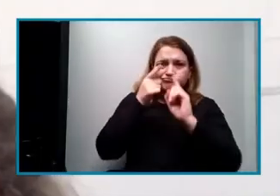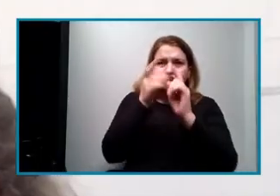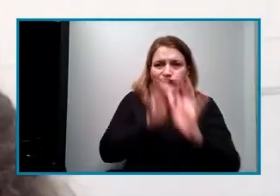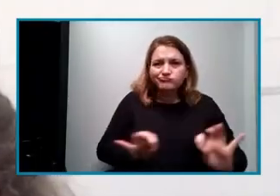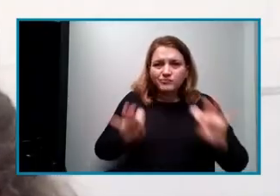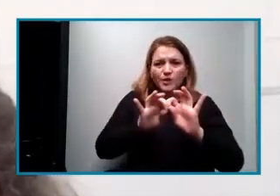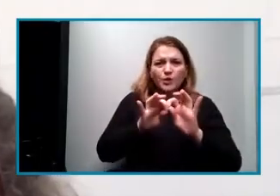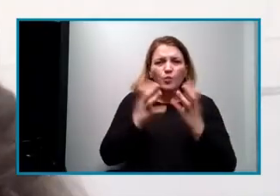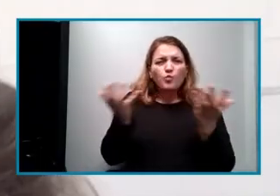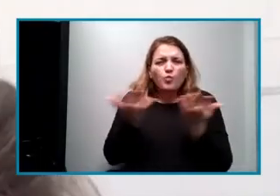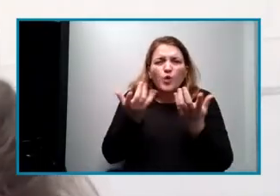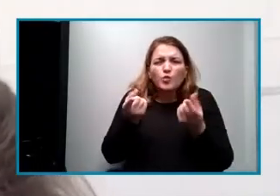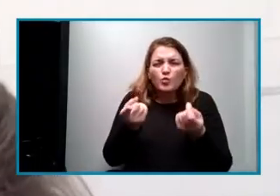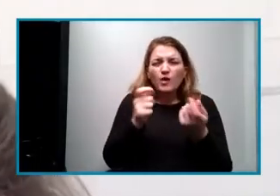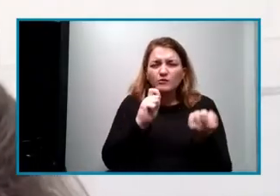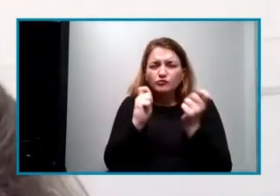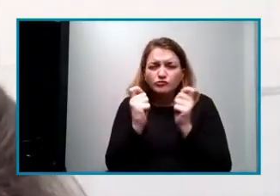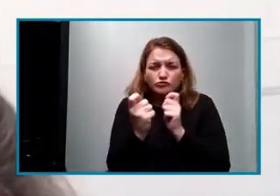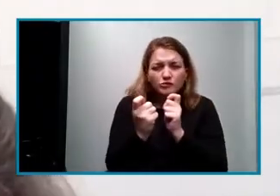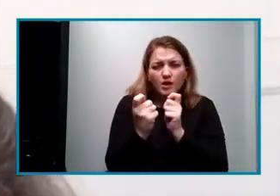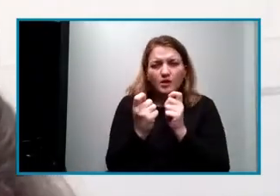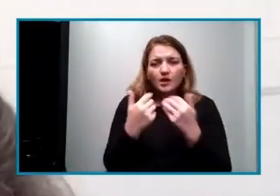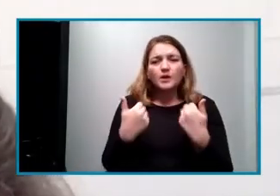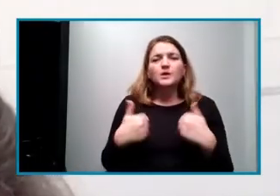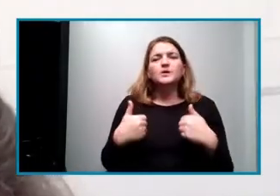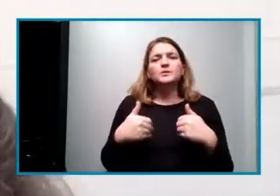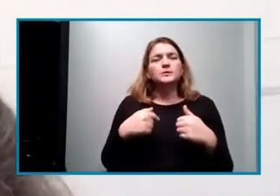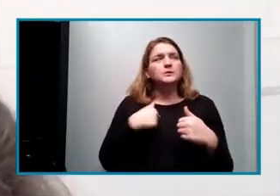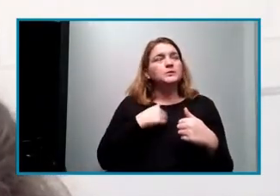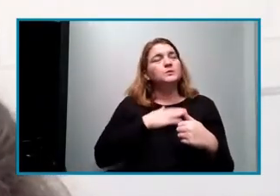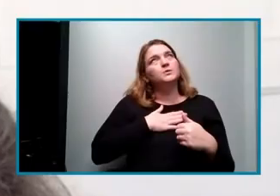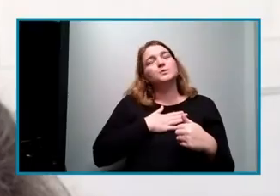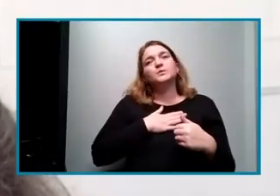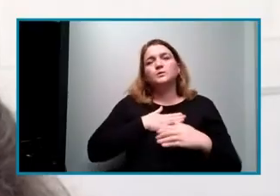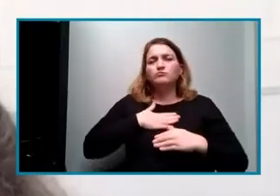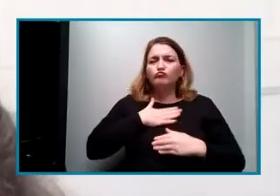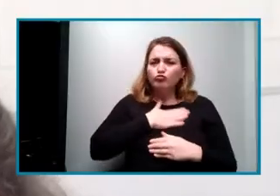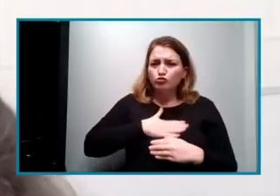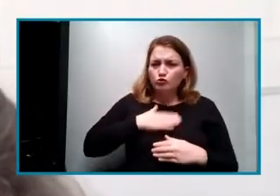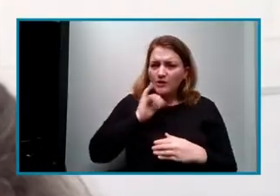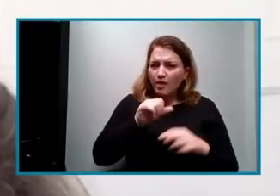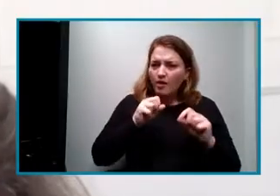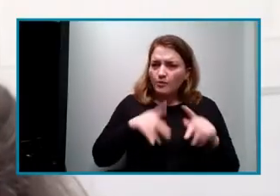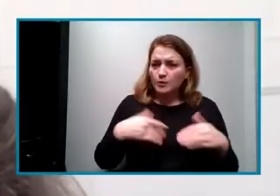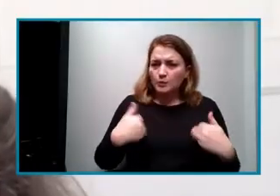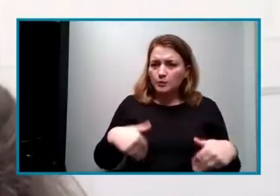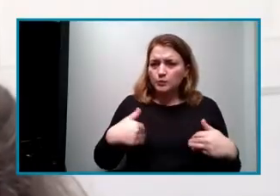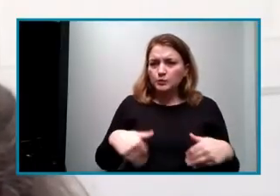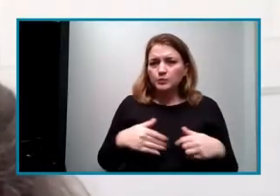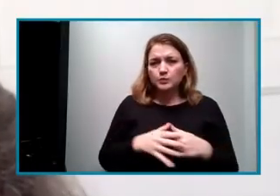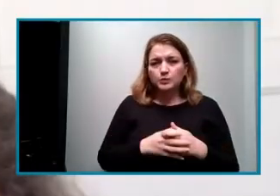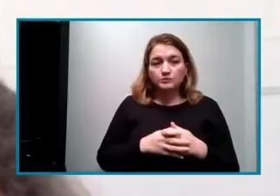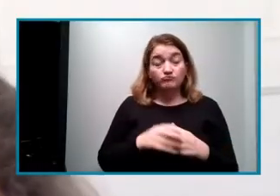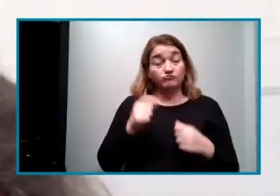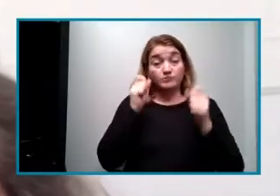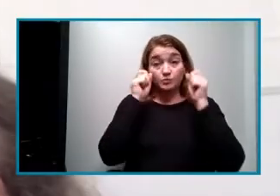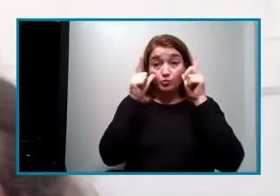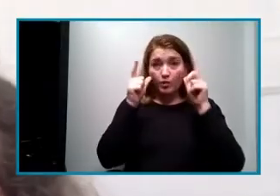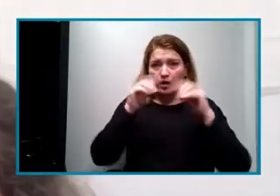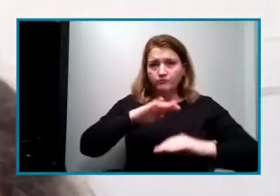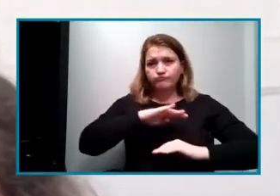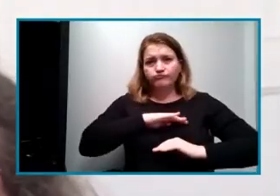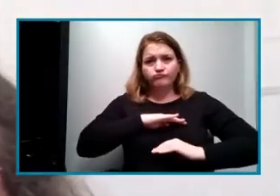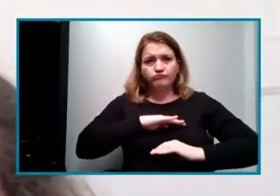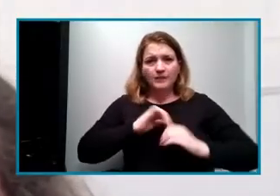I really appreciated that, and was surprised and pleased with the way we were